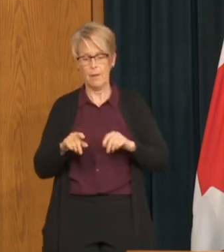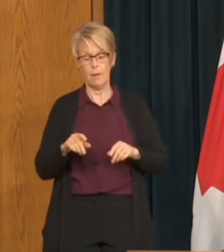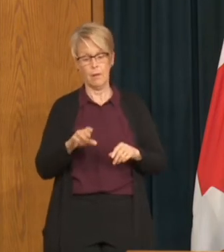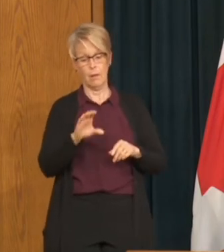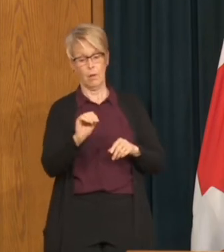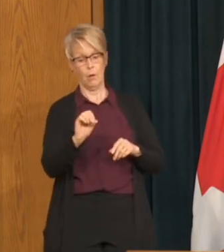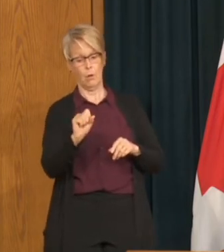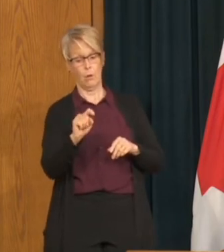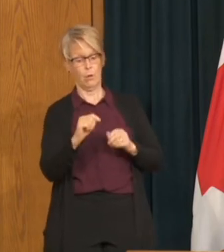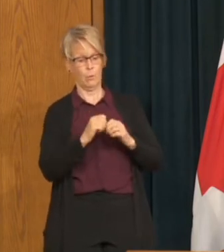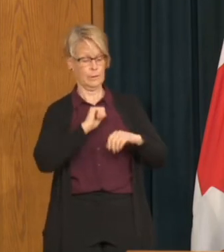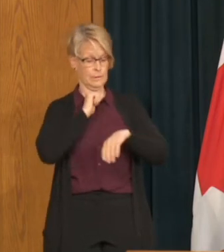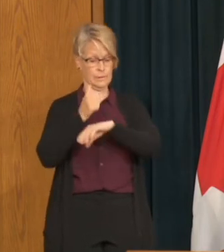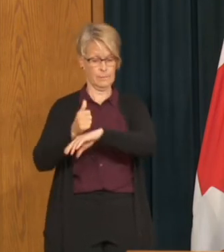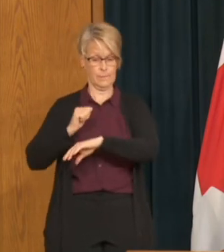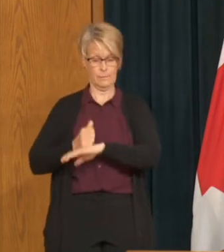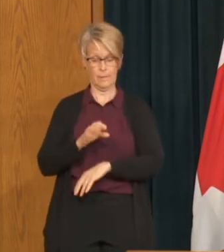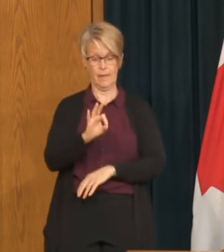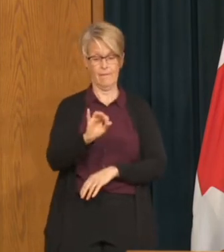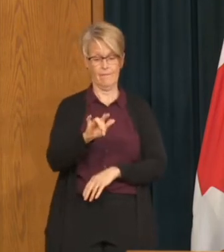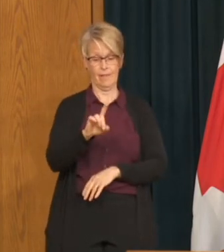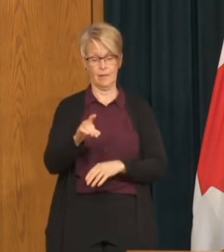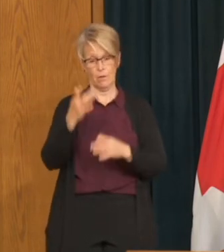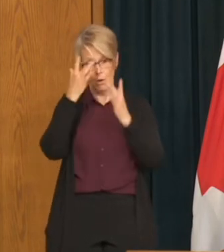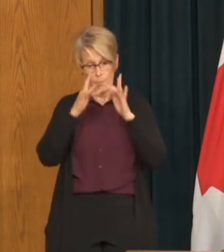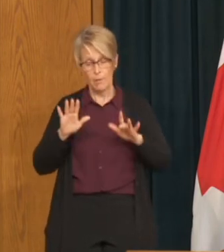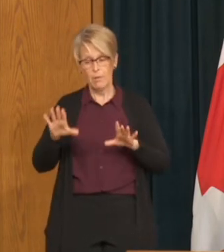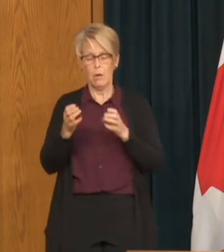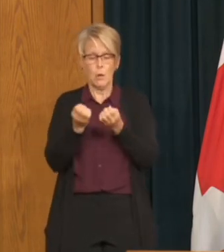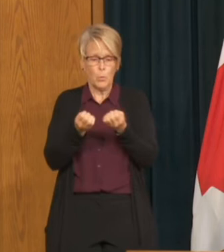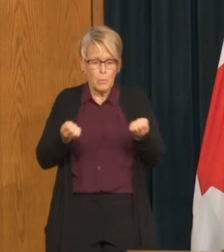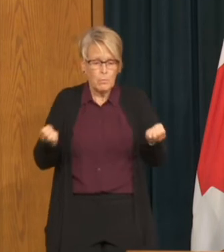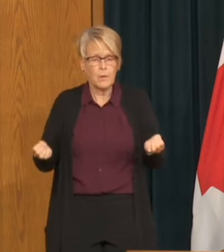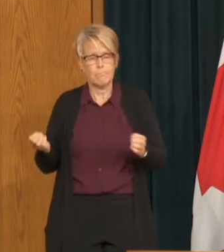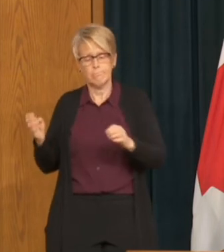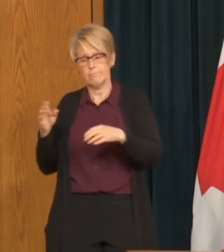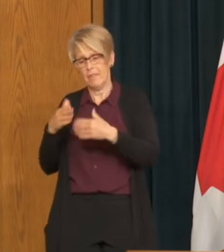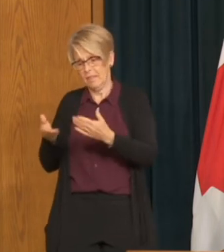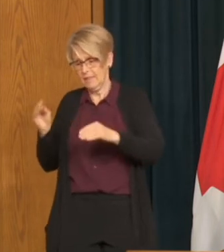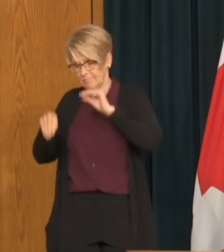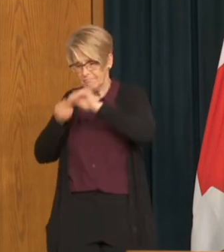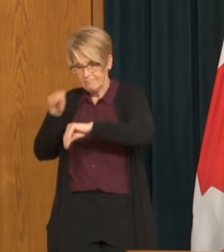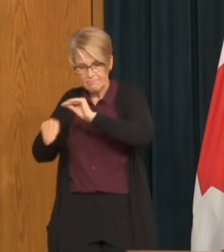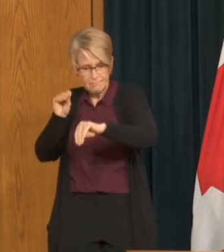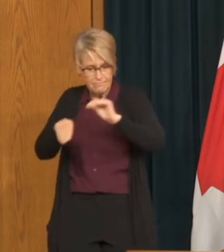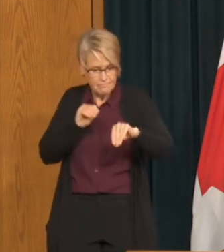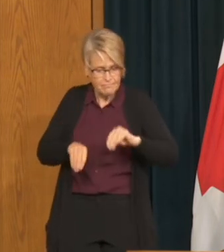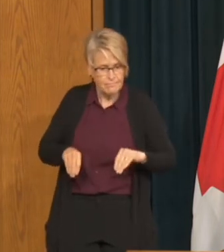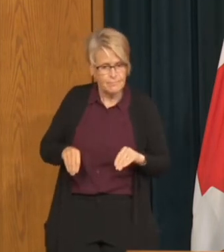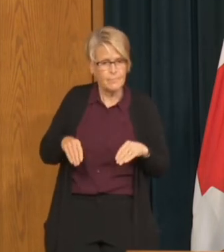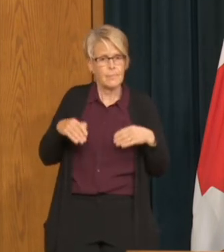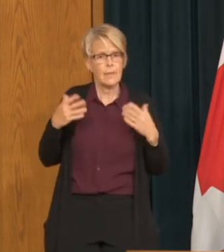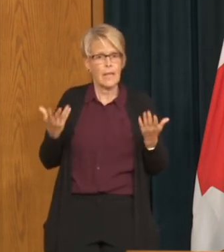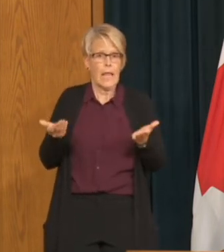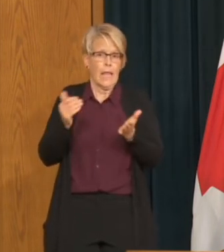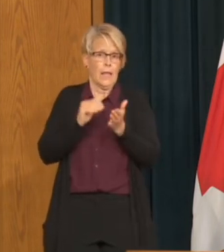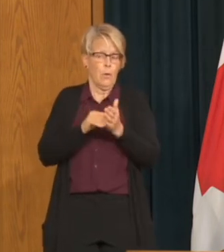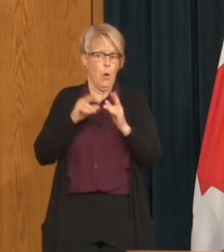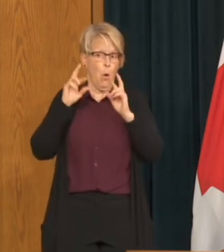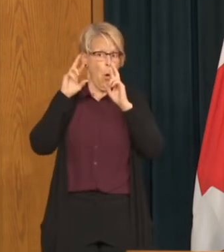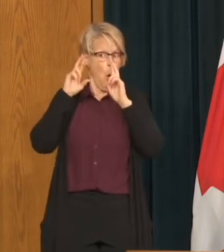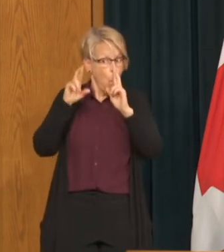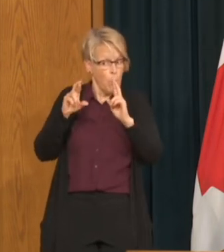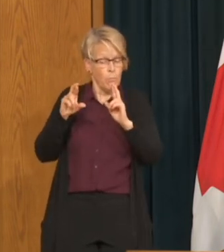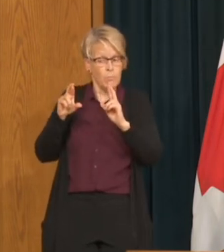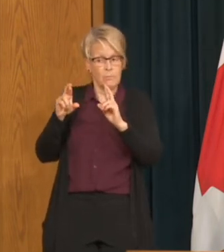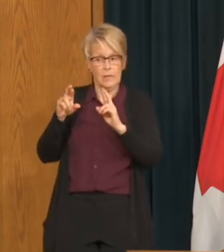costs involved in setting up the field hospitals, equipment, supplies, those sorts of things. Again, I'll reiterate, we hope we'll never